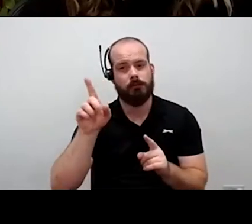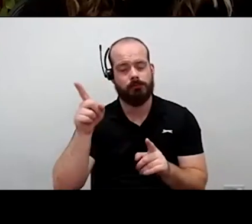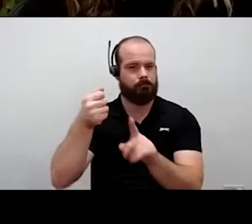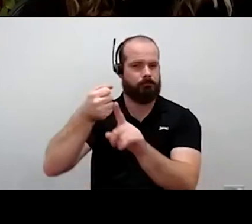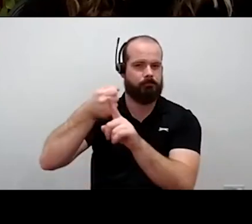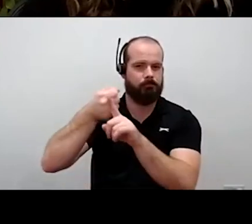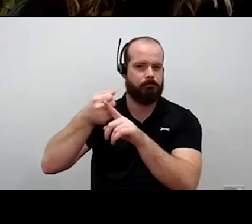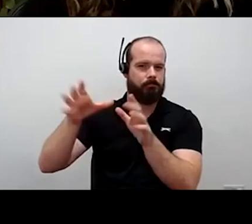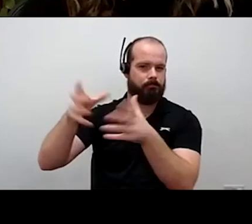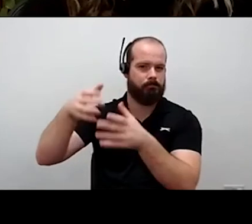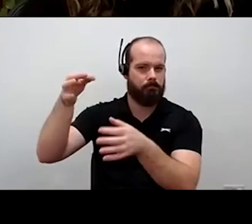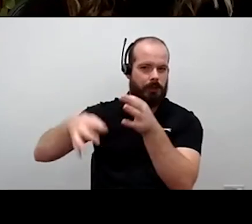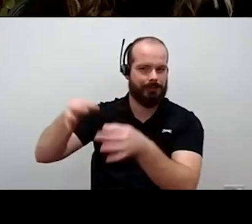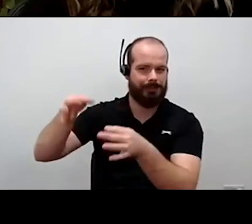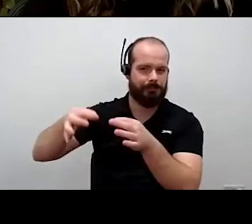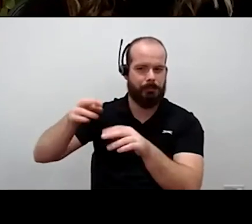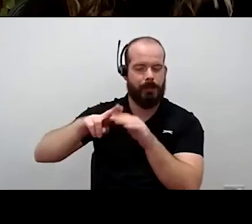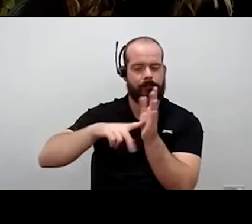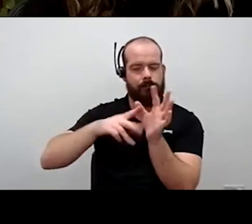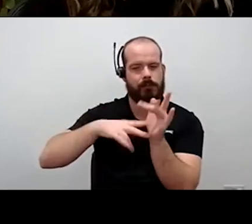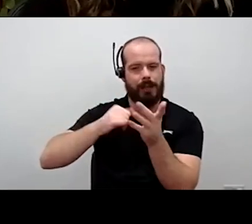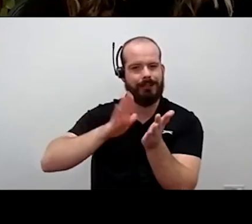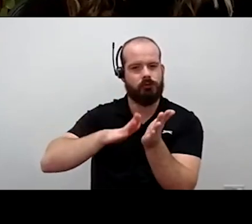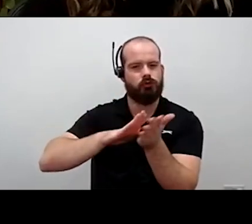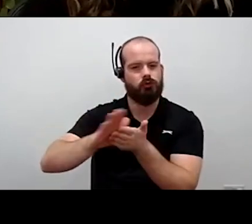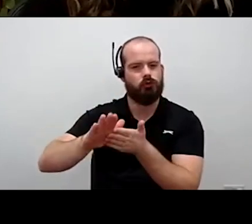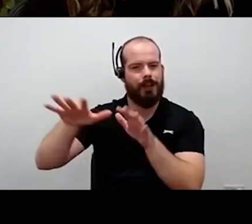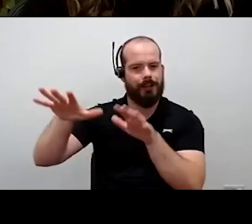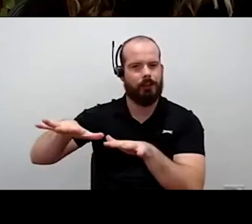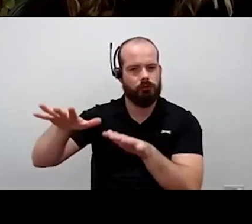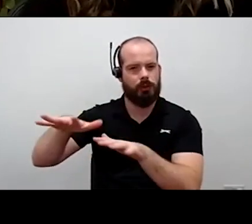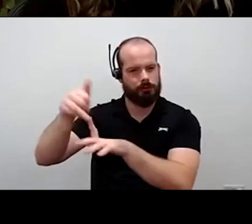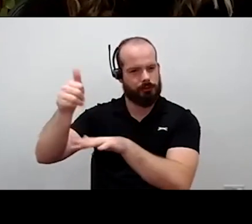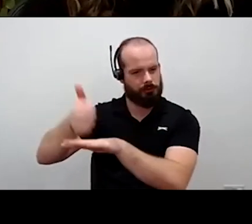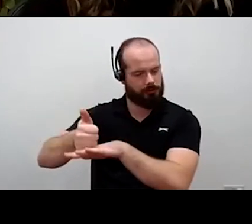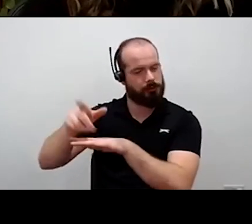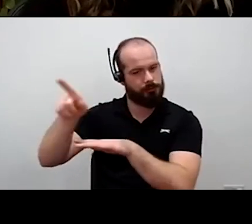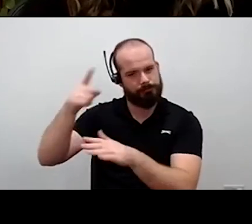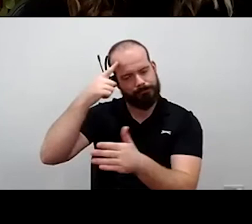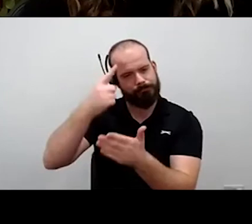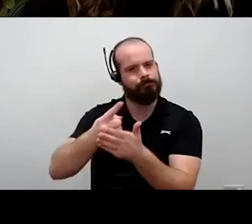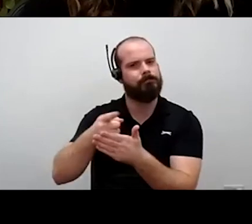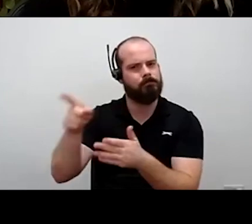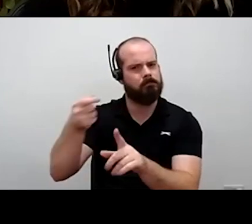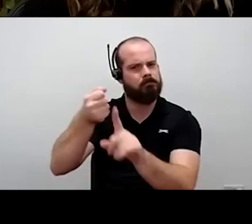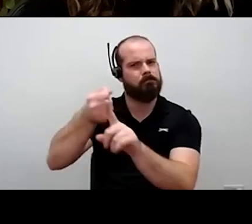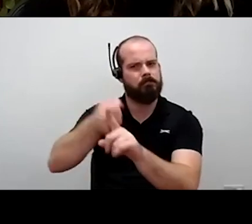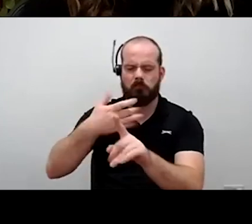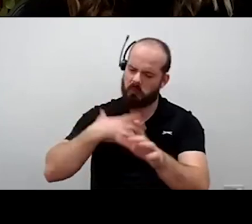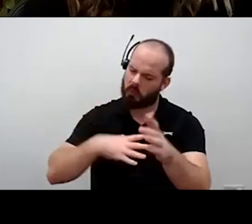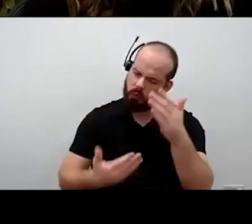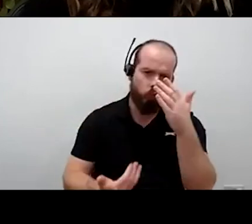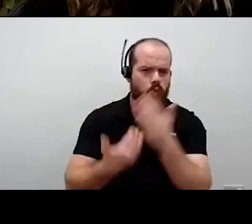which is the biggest party, two biggest parties in Flanders now, They want new nuclear